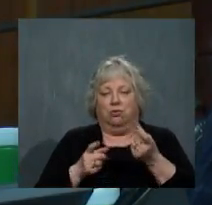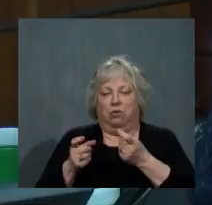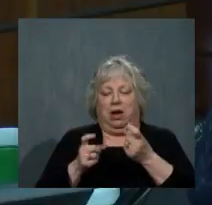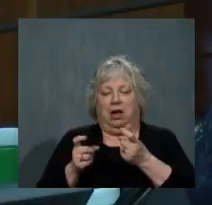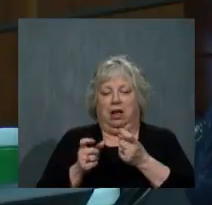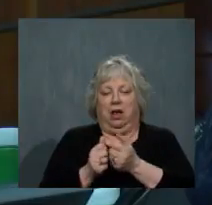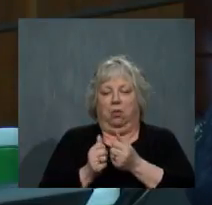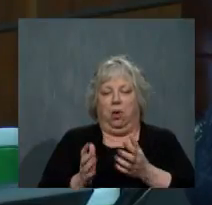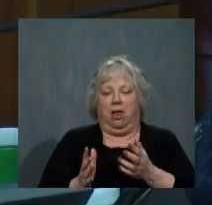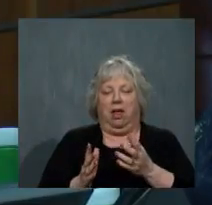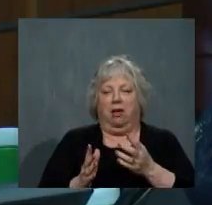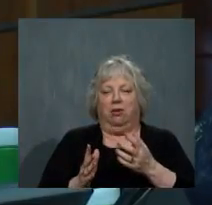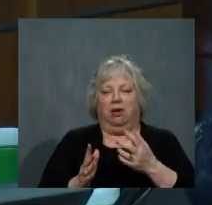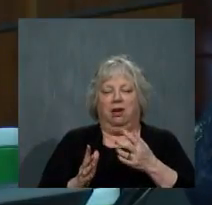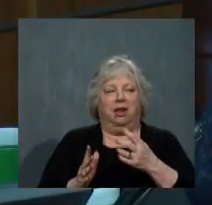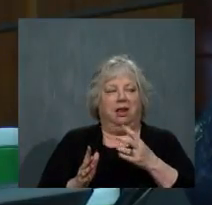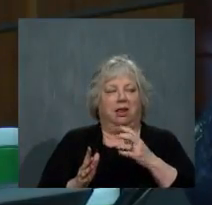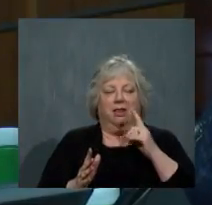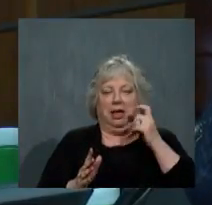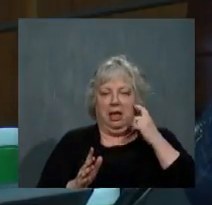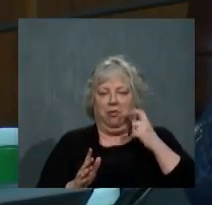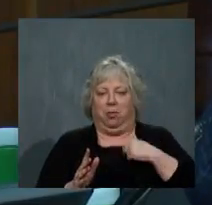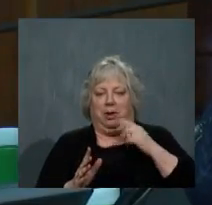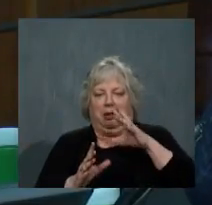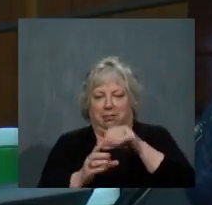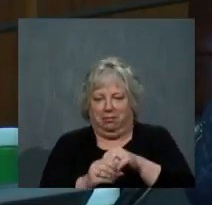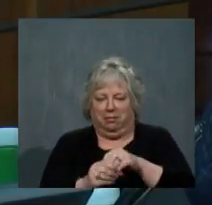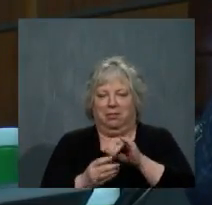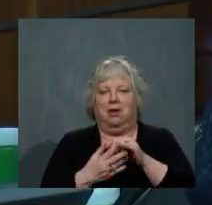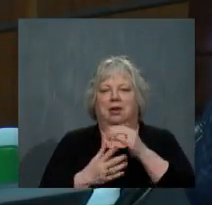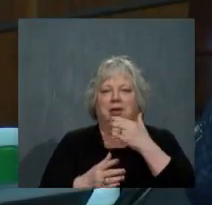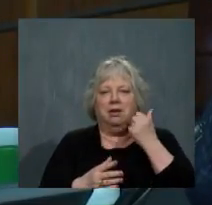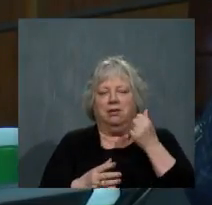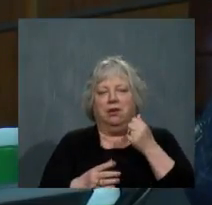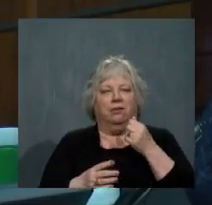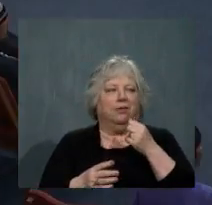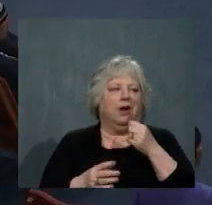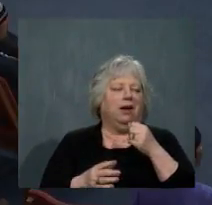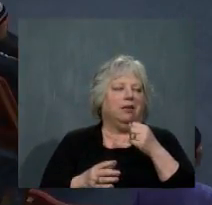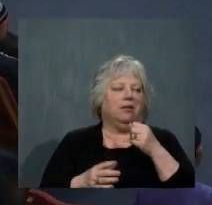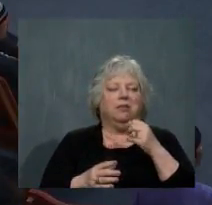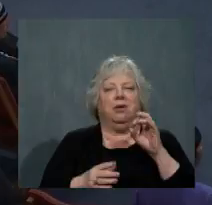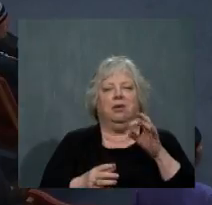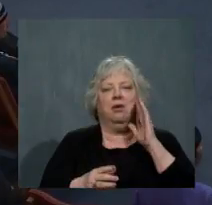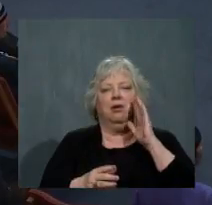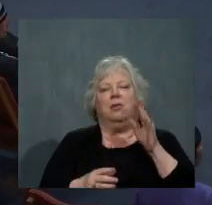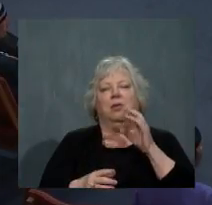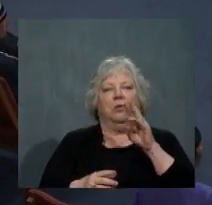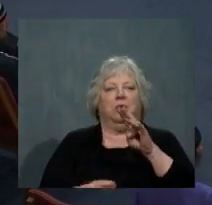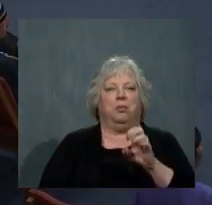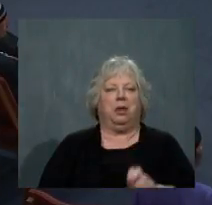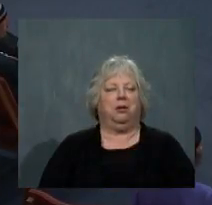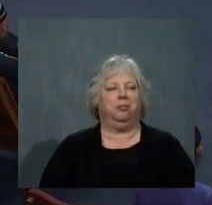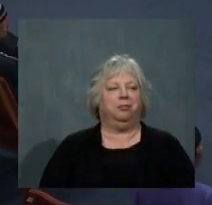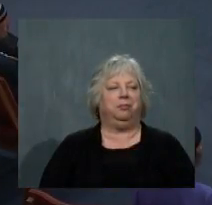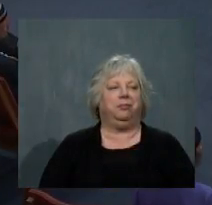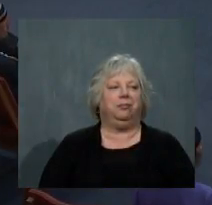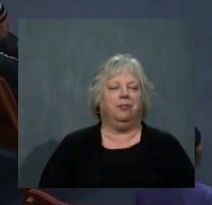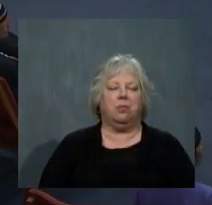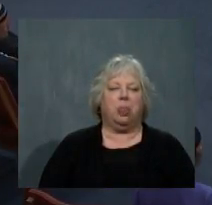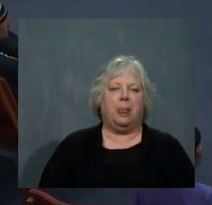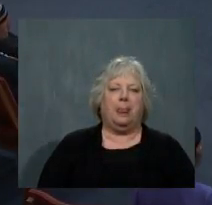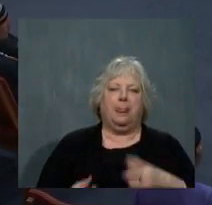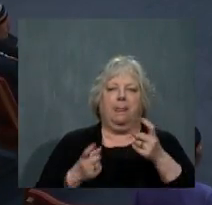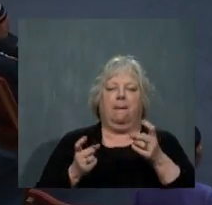get us from getting involved, it's the better off we'll be. Thank you. Director Wyrick, you're recognized, please.